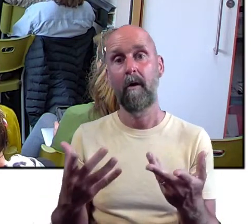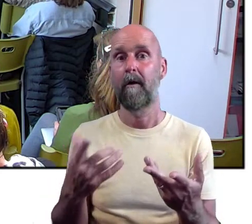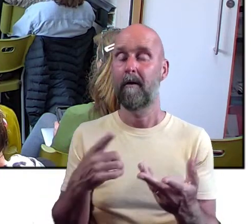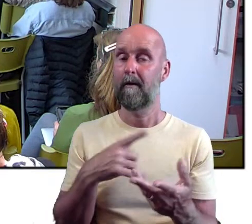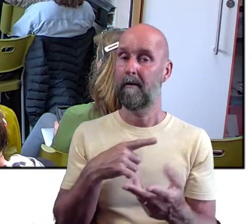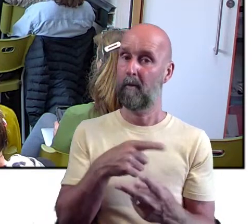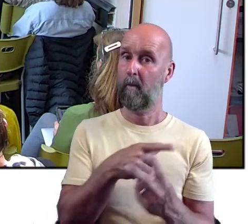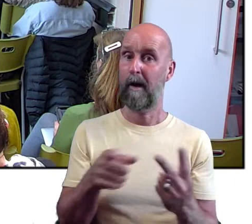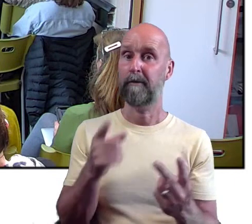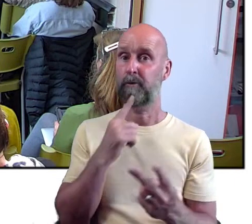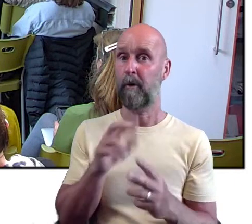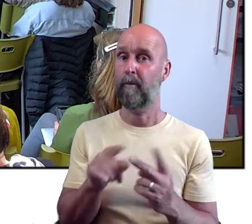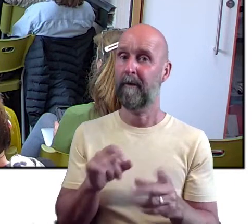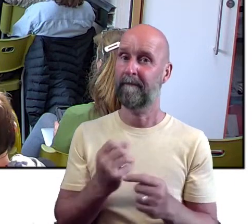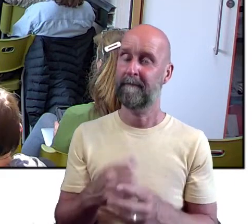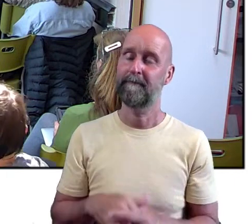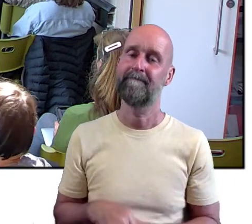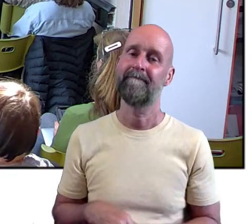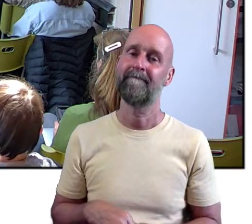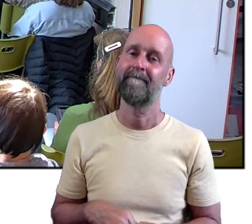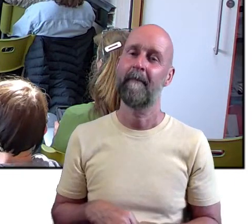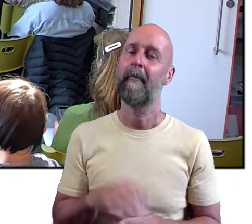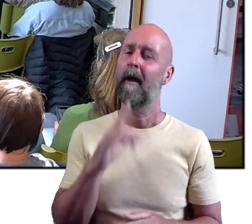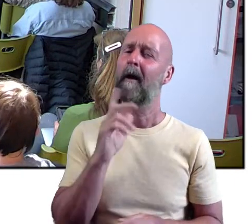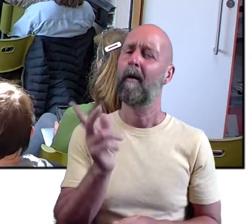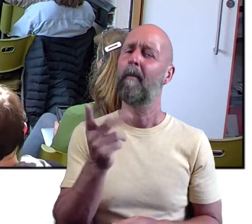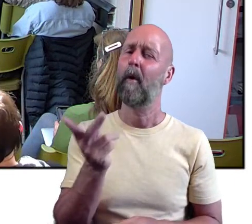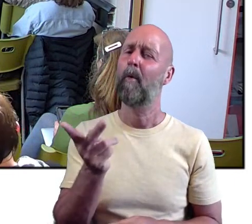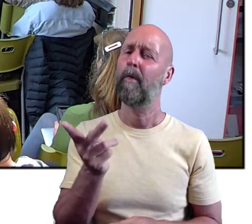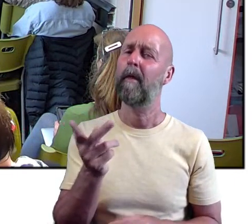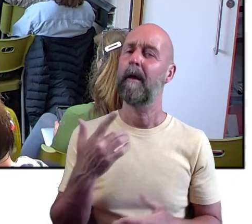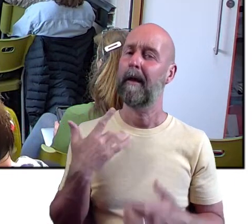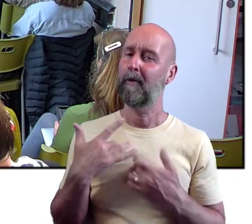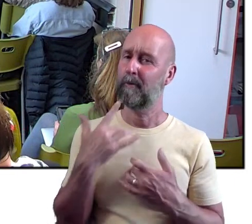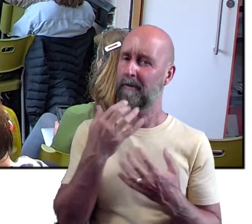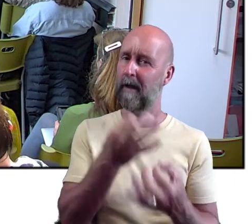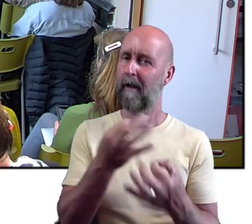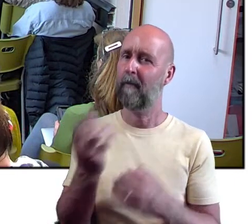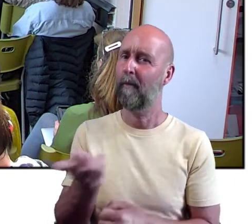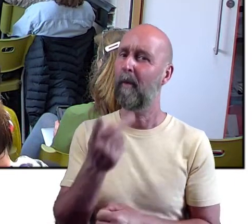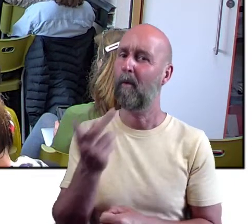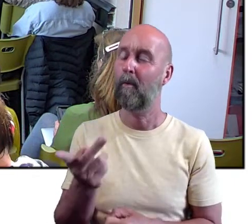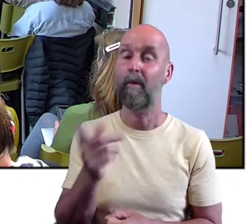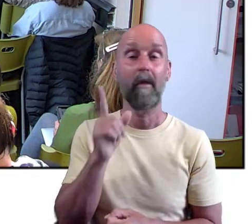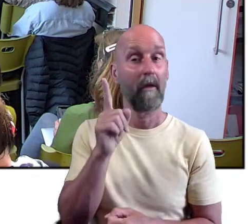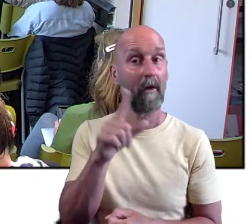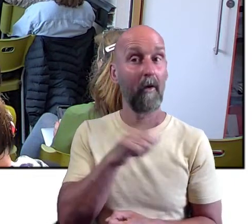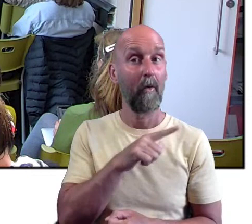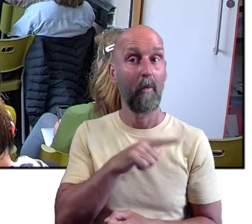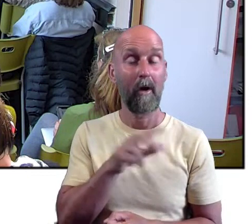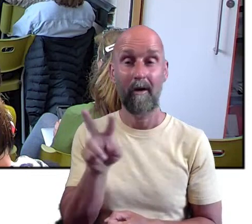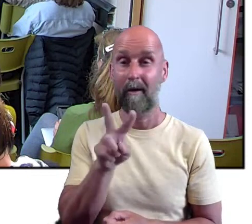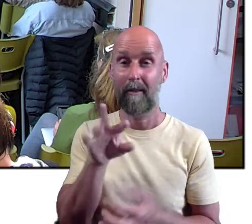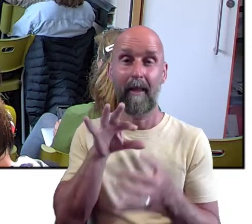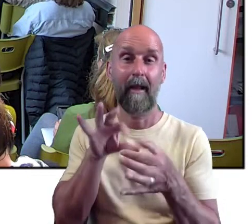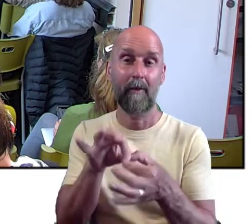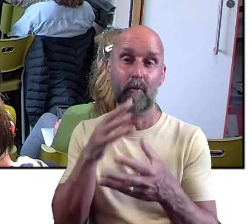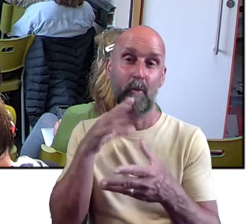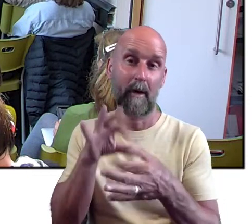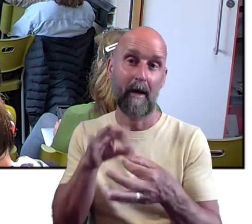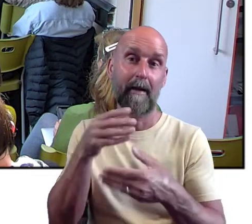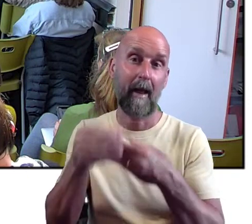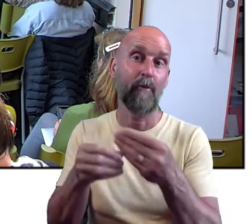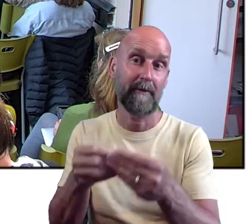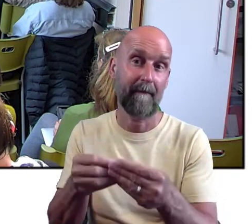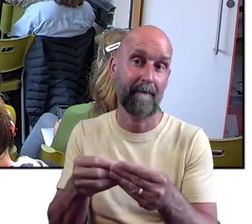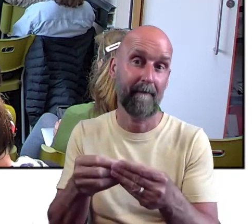have? I think it's a bit of both. So yeah, it is an interest I have. I think they are uniquely tailored to narrative though as well, purely because